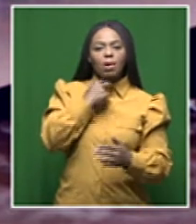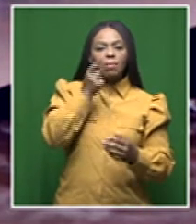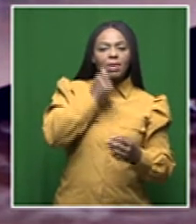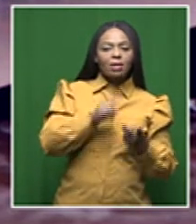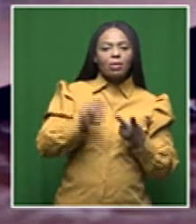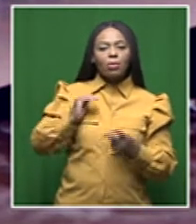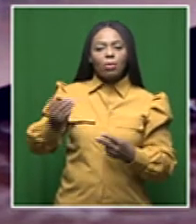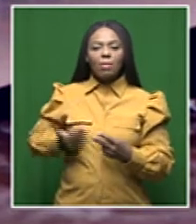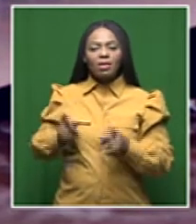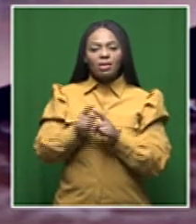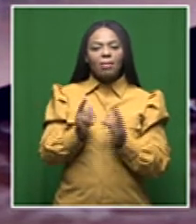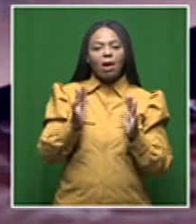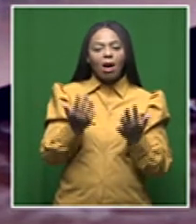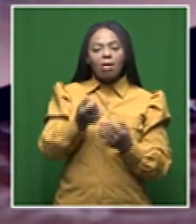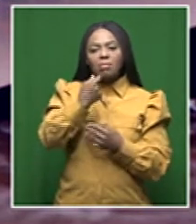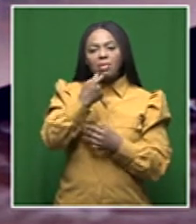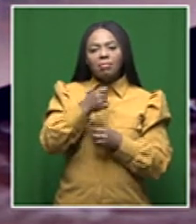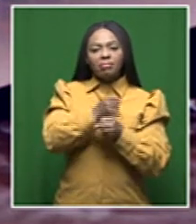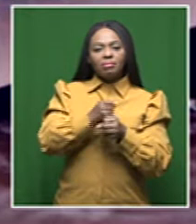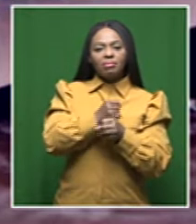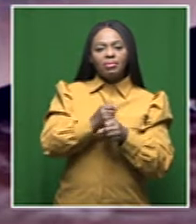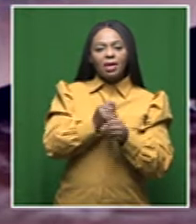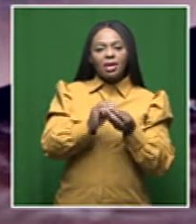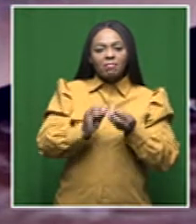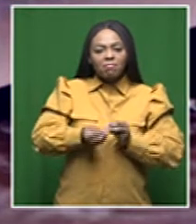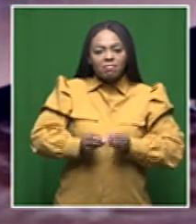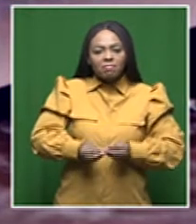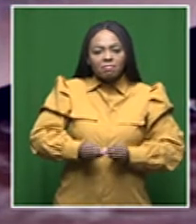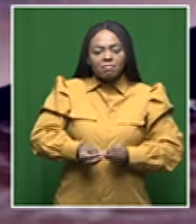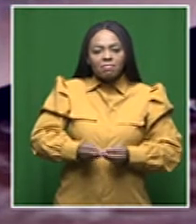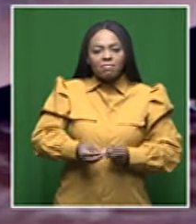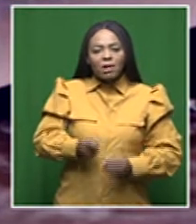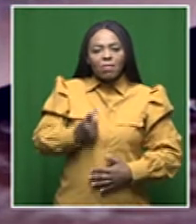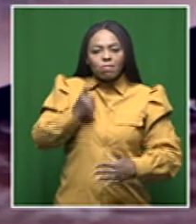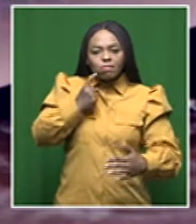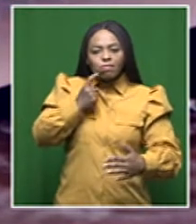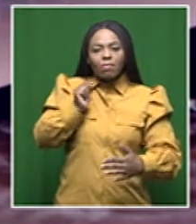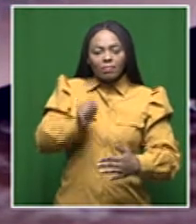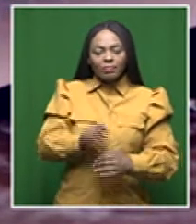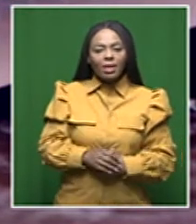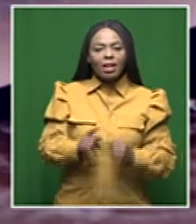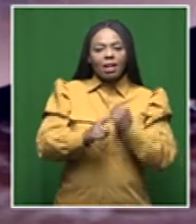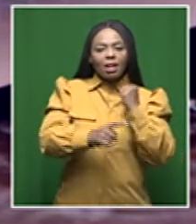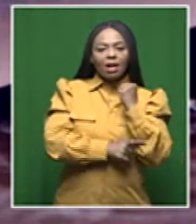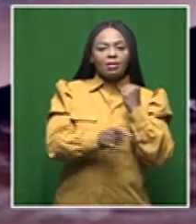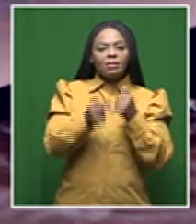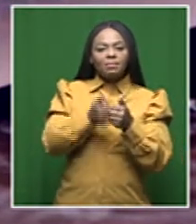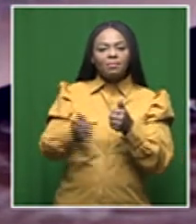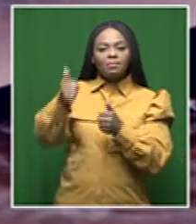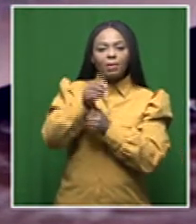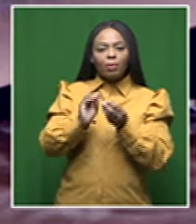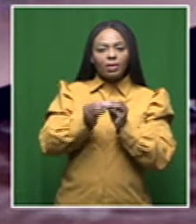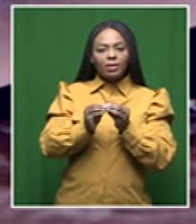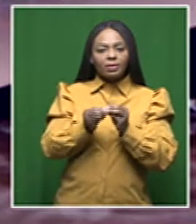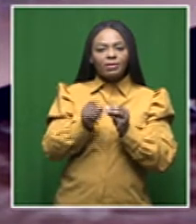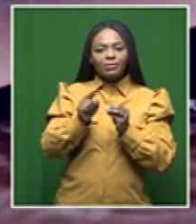women and a new modified in vitro fertilization procedure at a fraction of the price. And lastly, we'll speak to the head of Reproductive and Endocrine